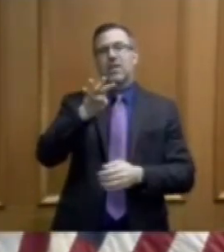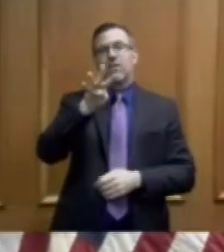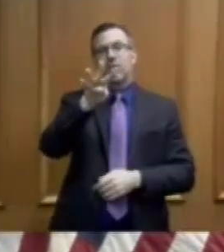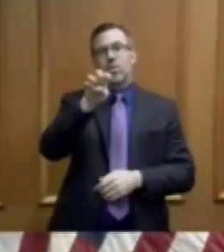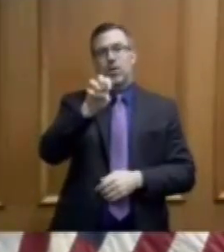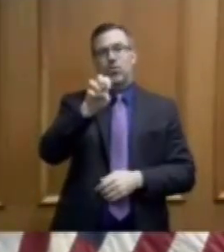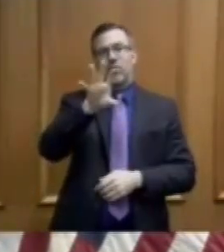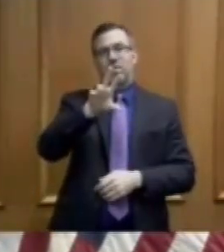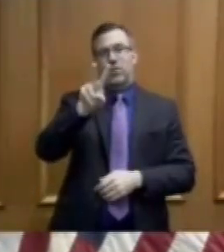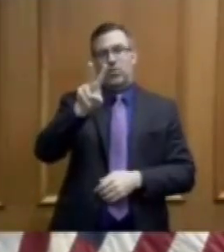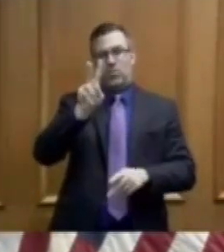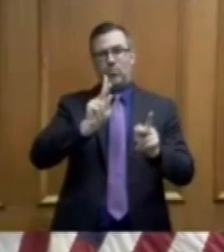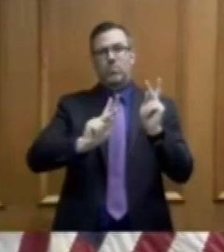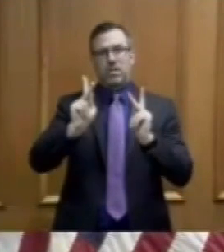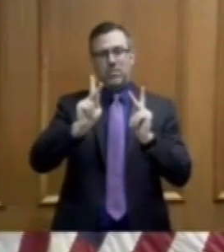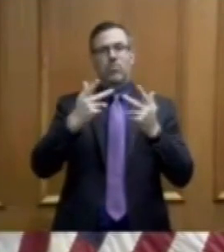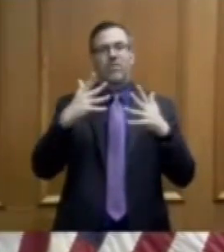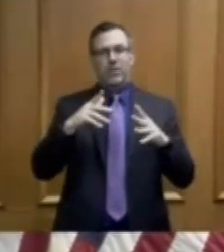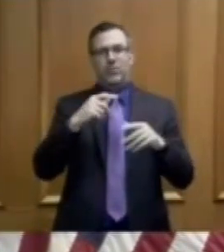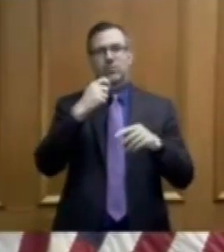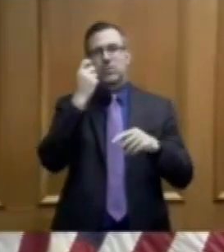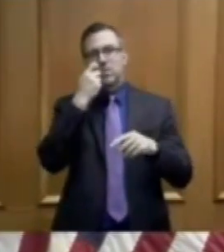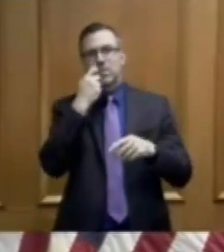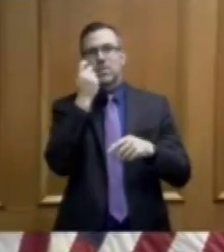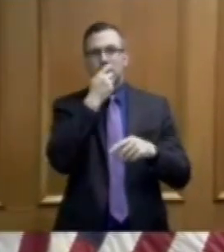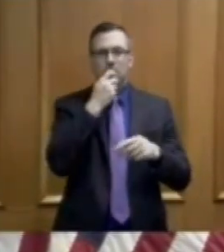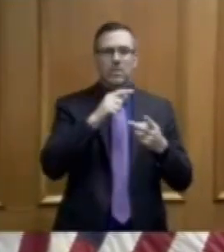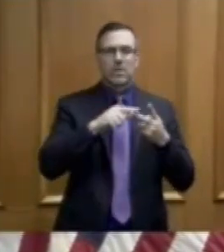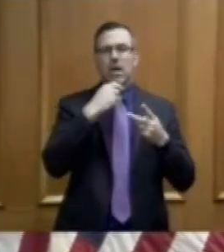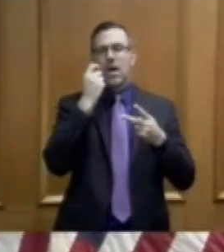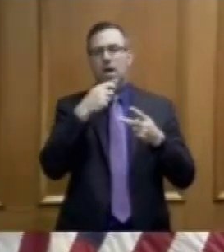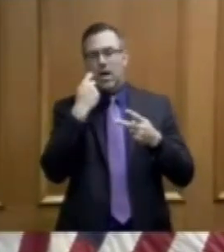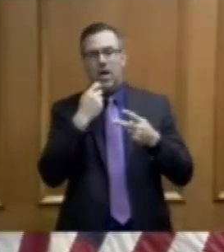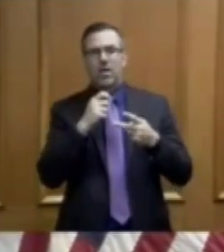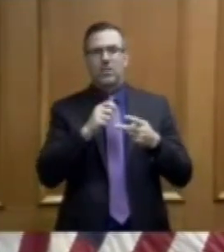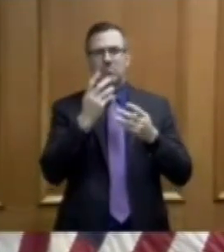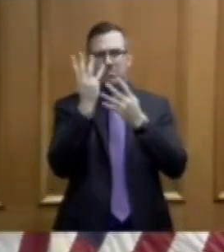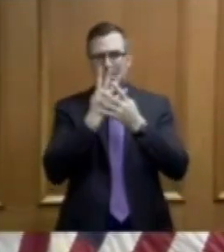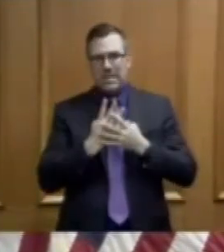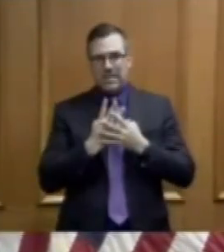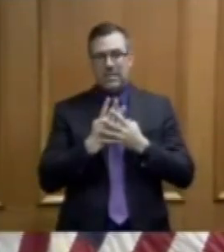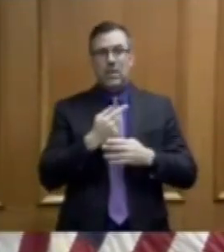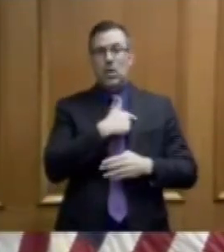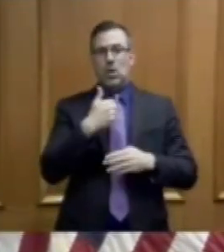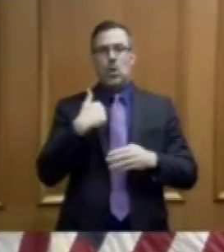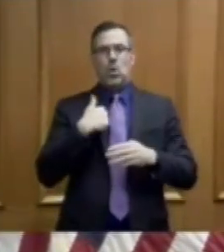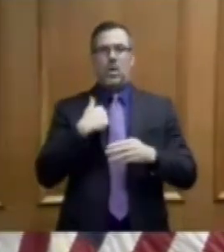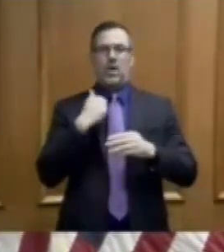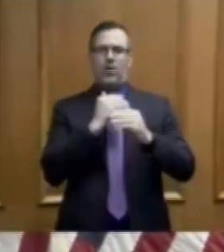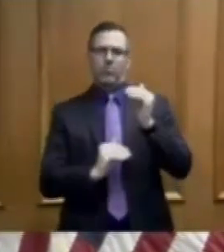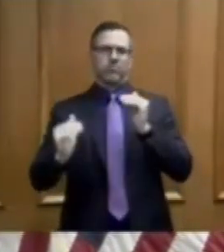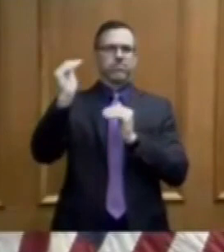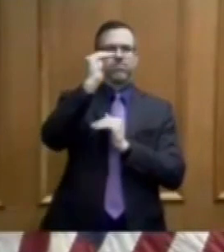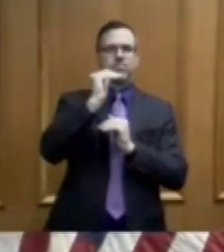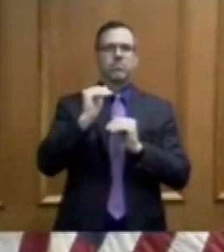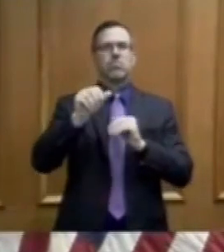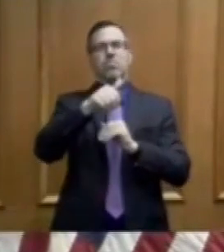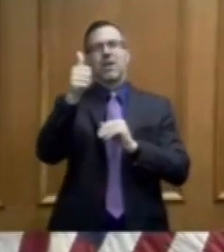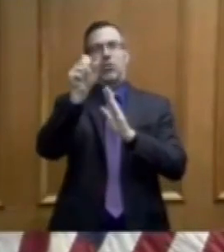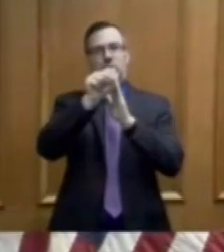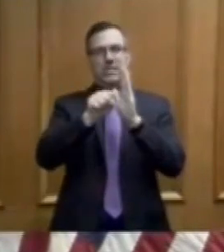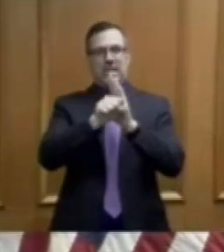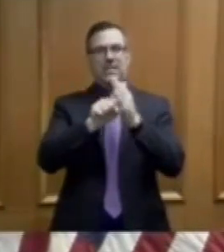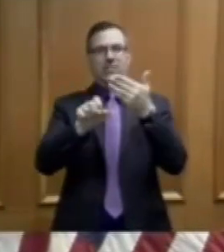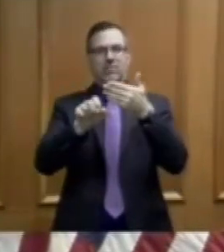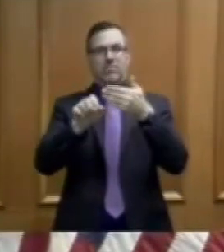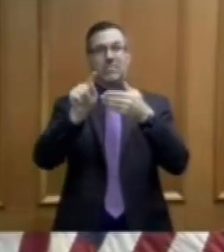32,452 Tennesseans. We continue to lead peer states in testing per capita, and that is a very important piece of information